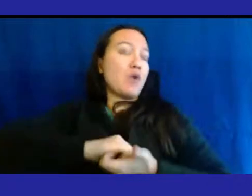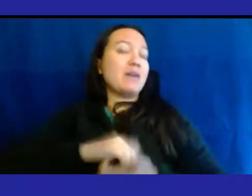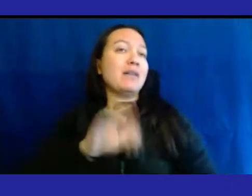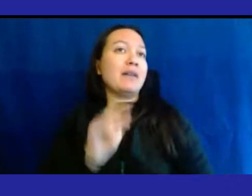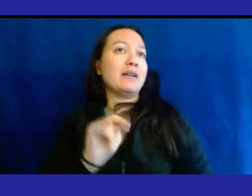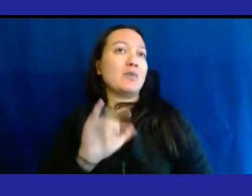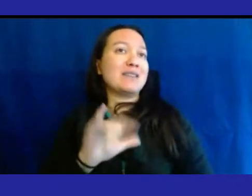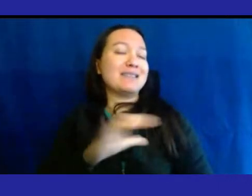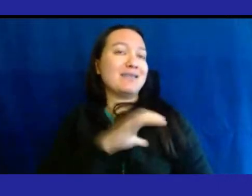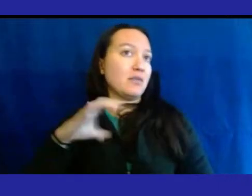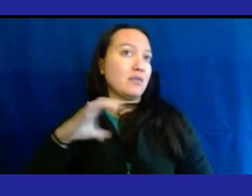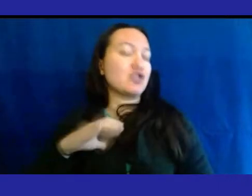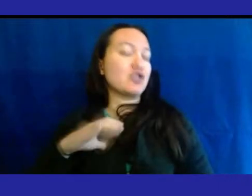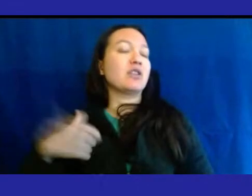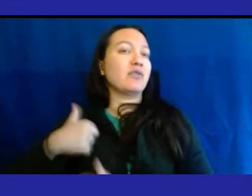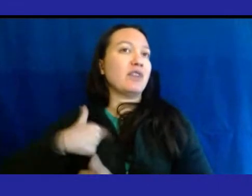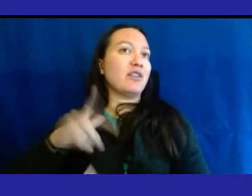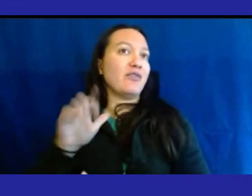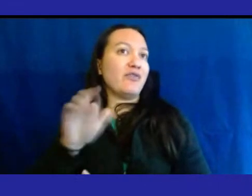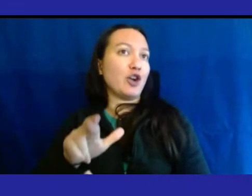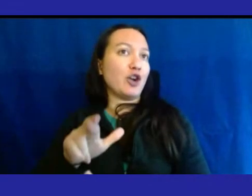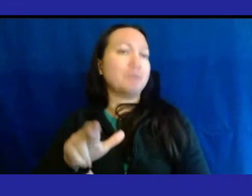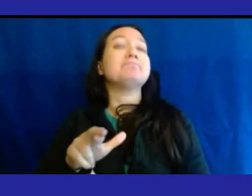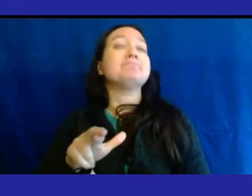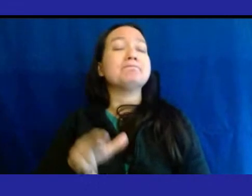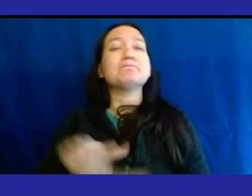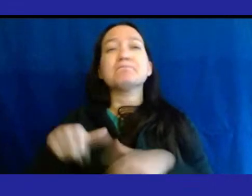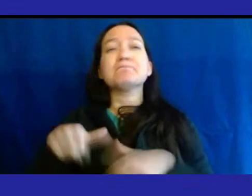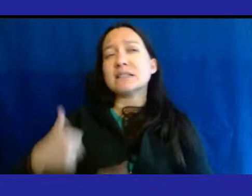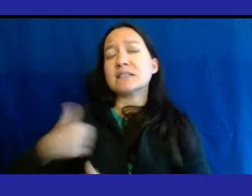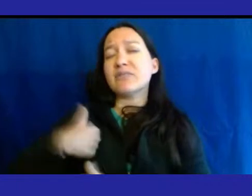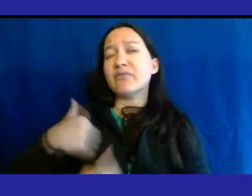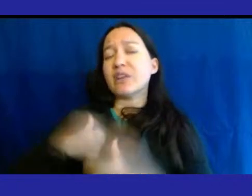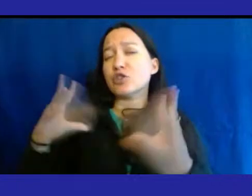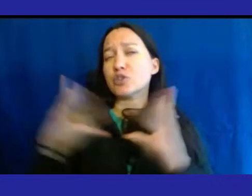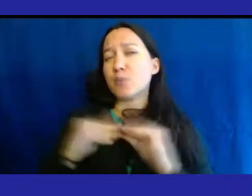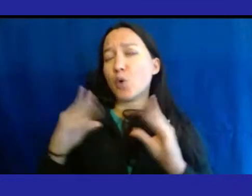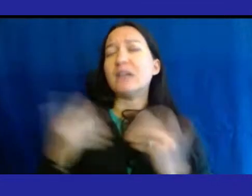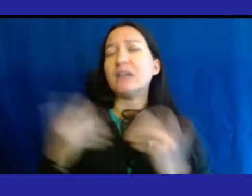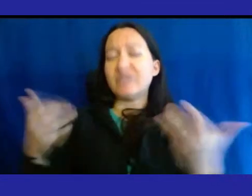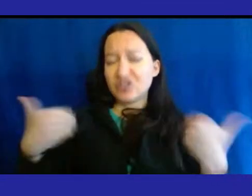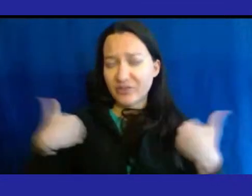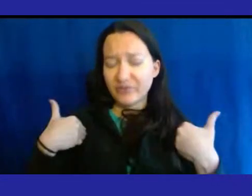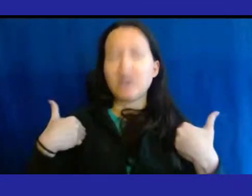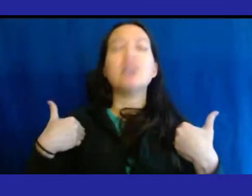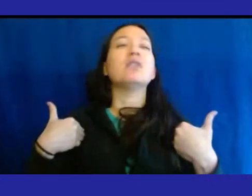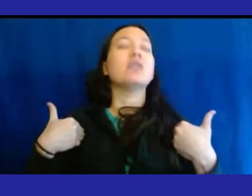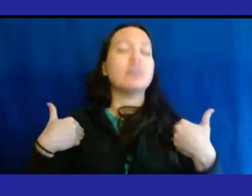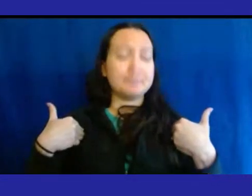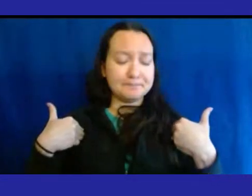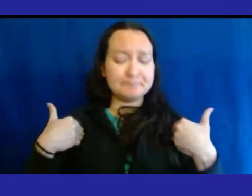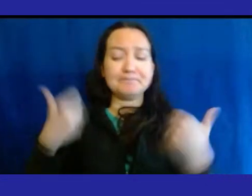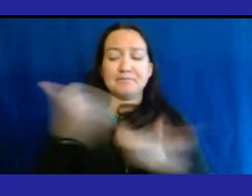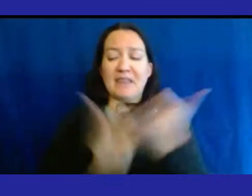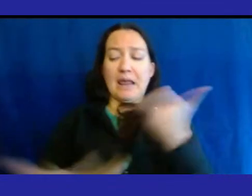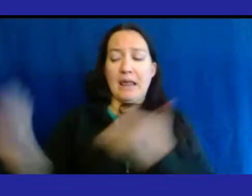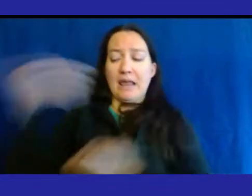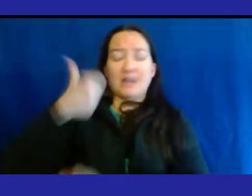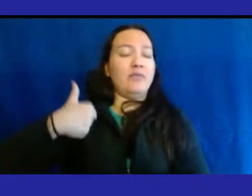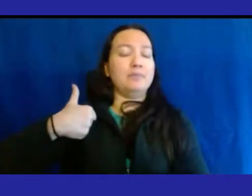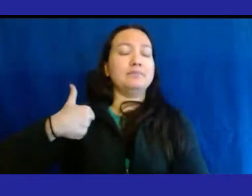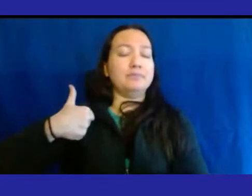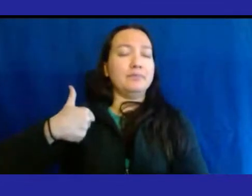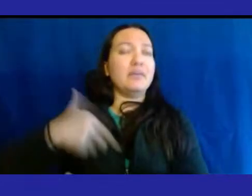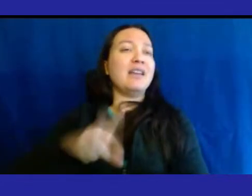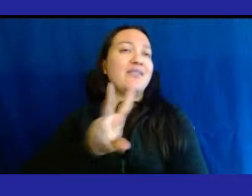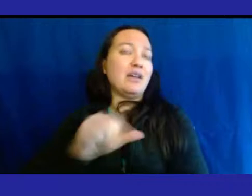Commissioners of Veterans Affairs. In our Veterans Symposium, we actually had the head of Veterans Affairs